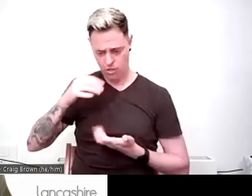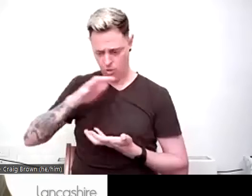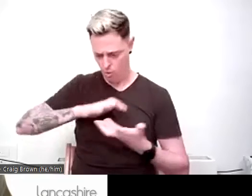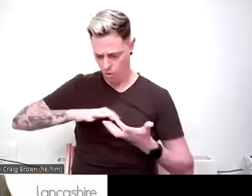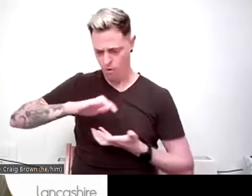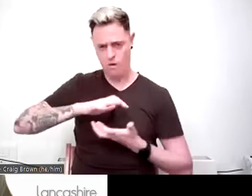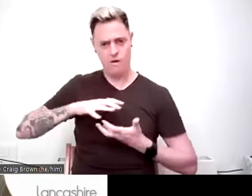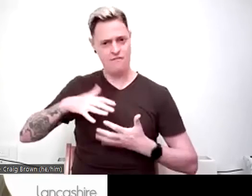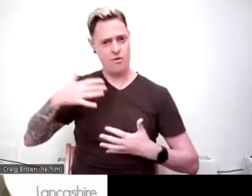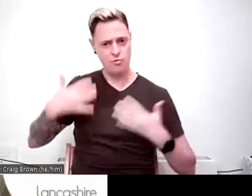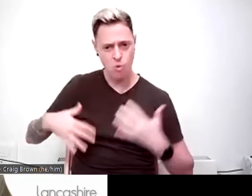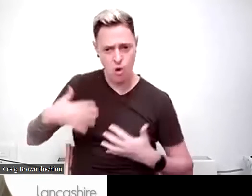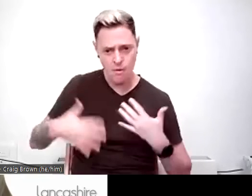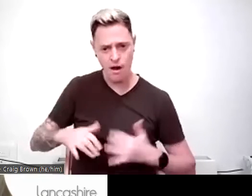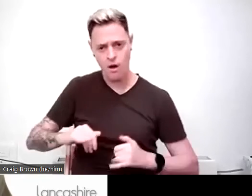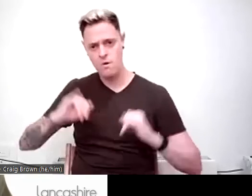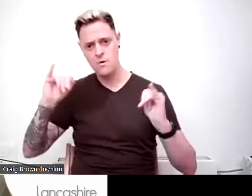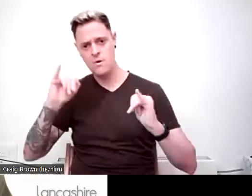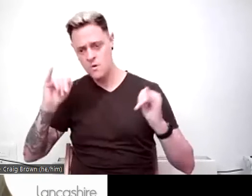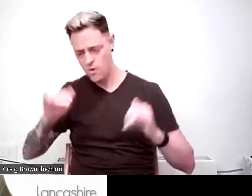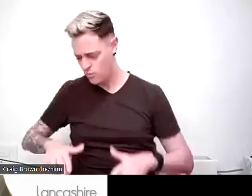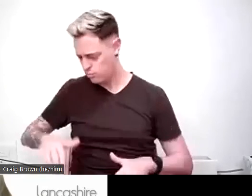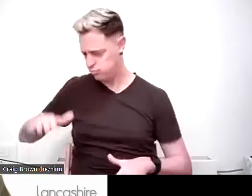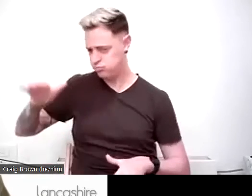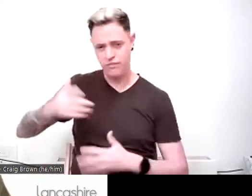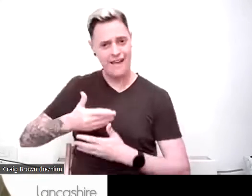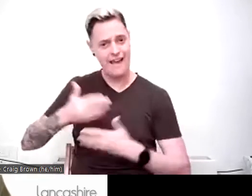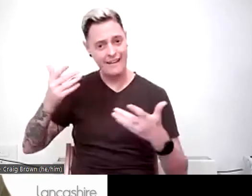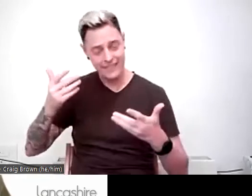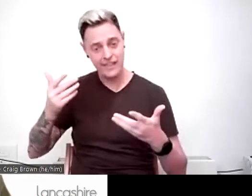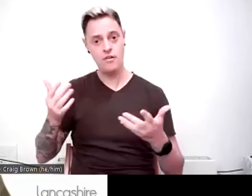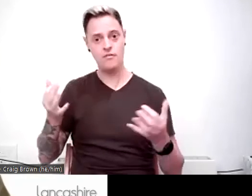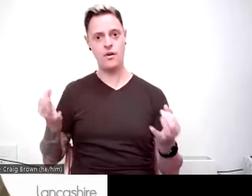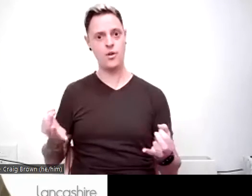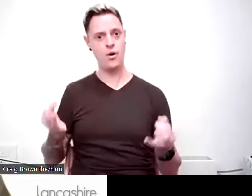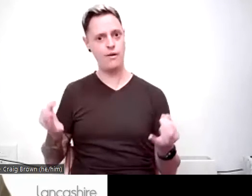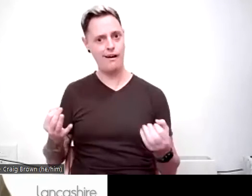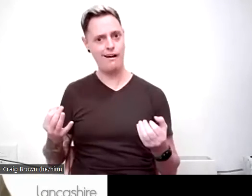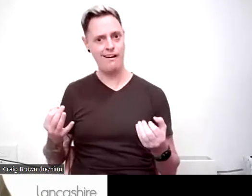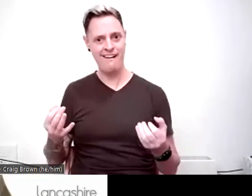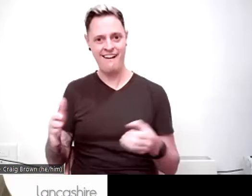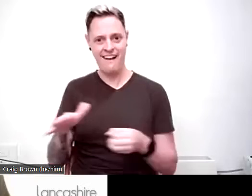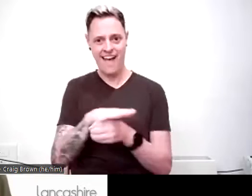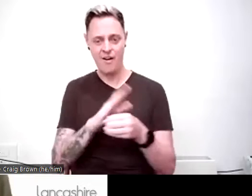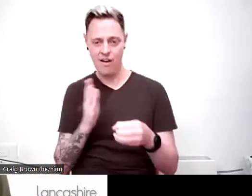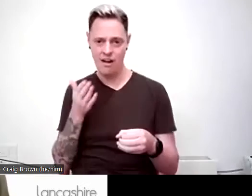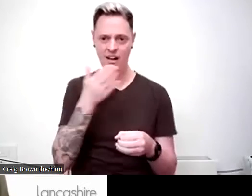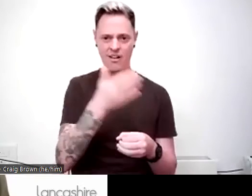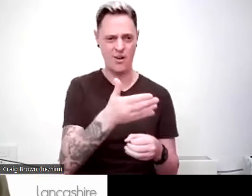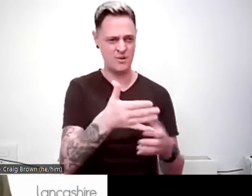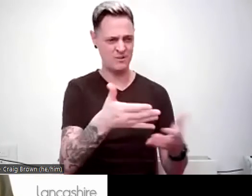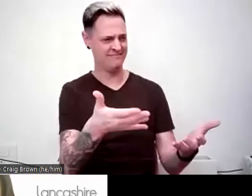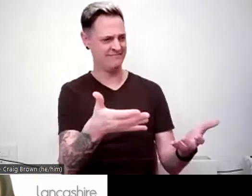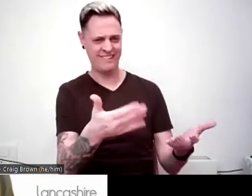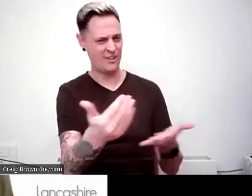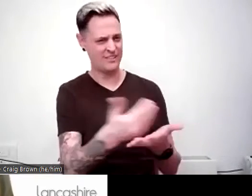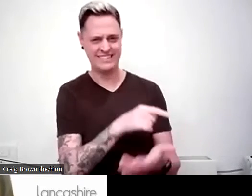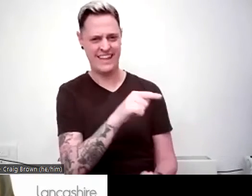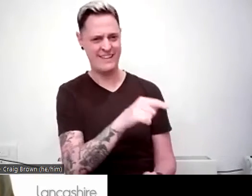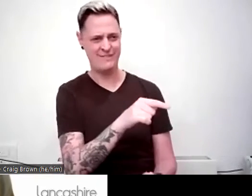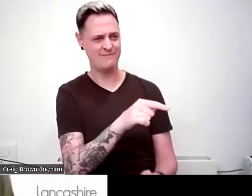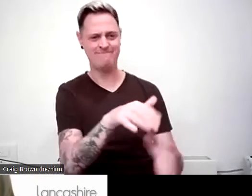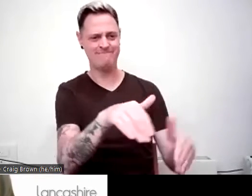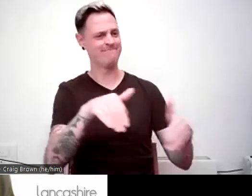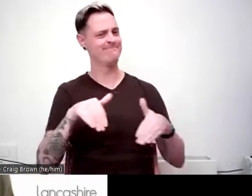that kind of stuff, it can be kind of like an add-on to therapy and stuff. But if you're going to go to a space where you don't feel safe, it kind of adds on to that as well. So it's kind of